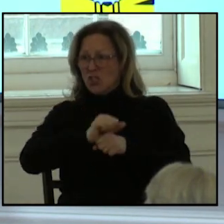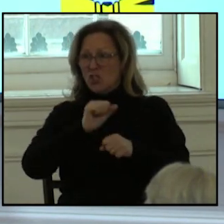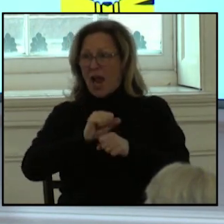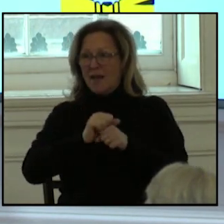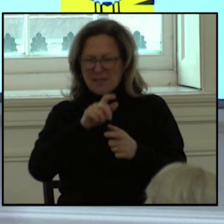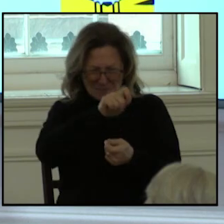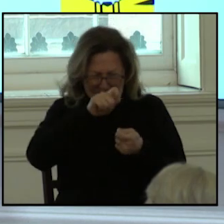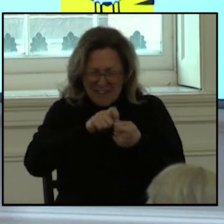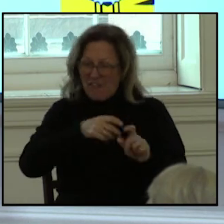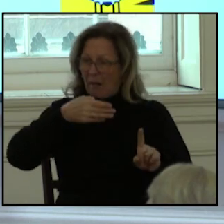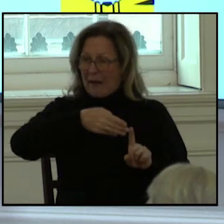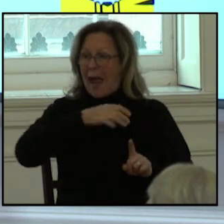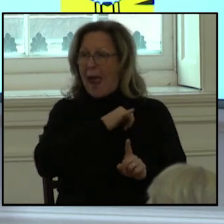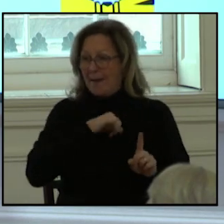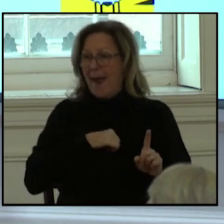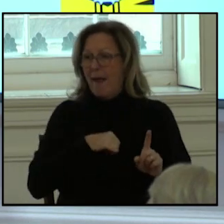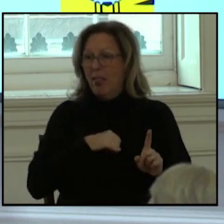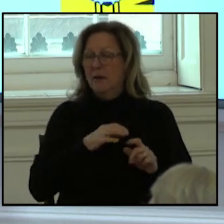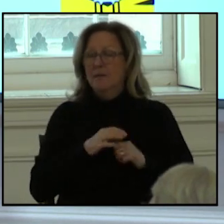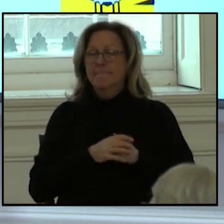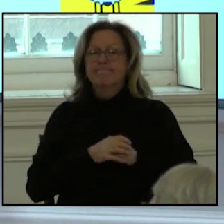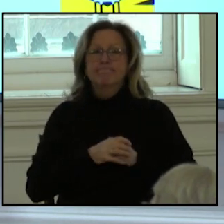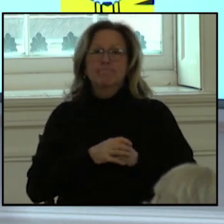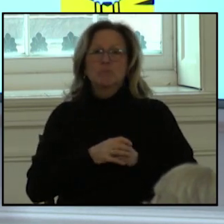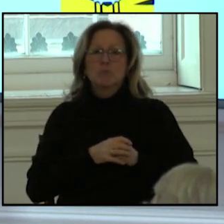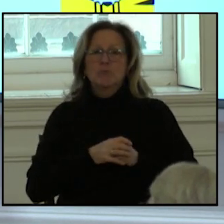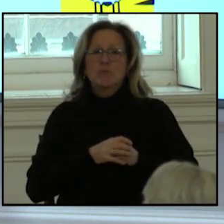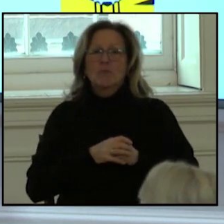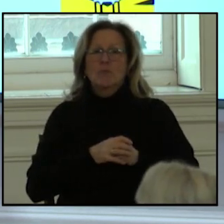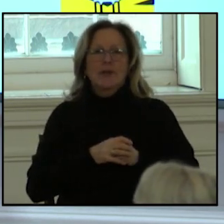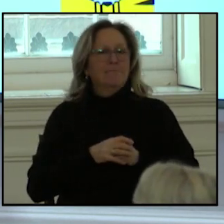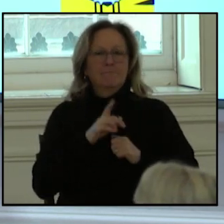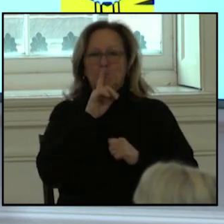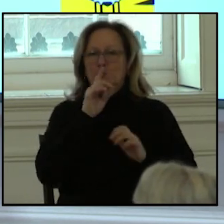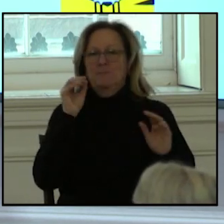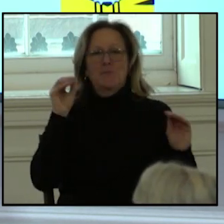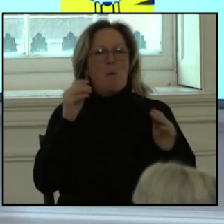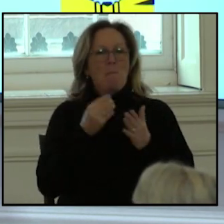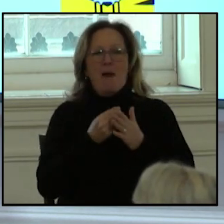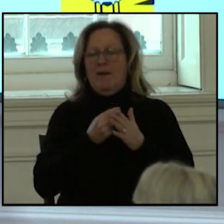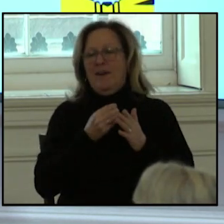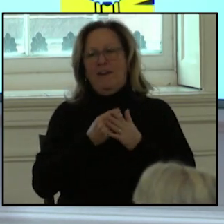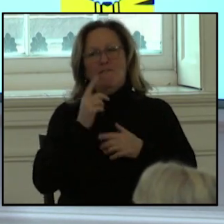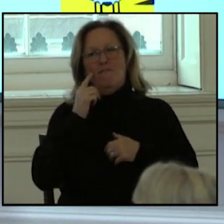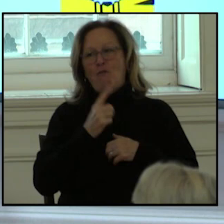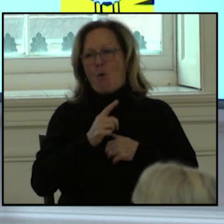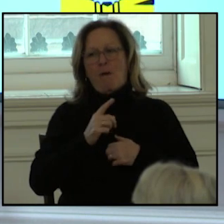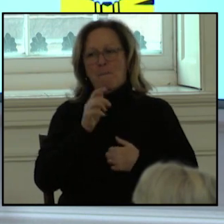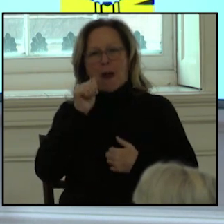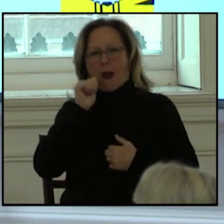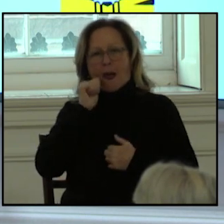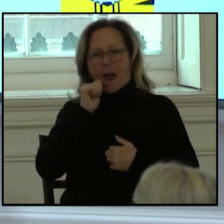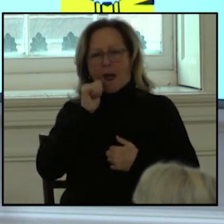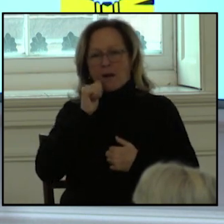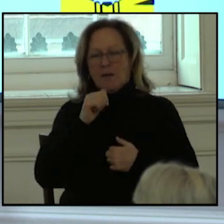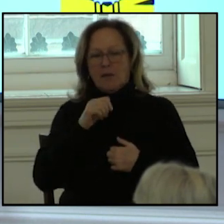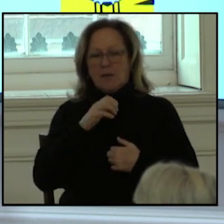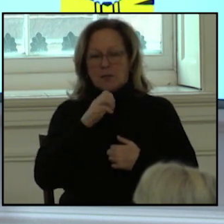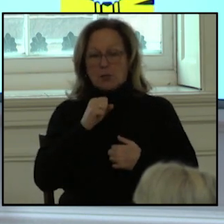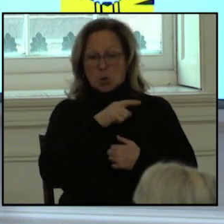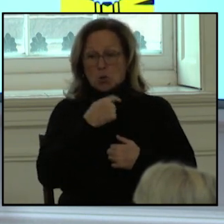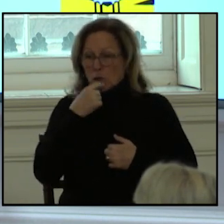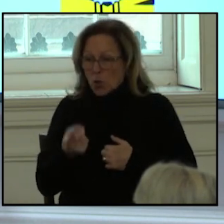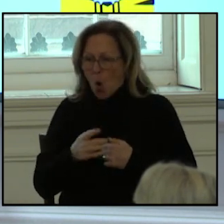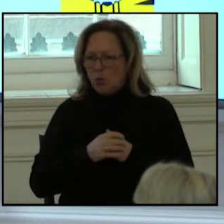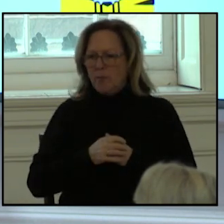Yale University. And there was no money for her to go to college, and that's what she told him. He said, well, what do you want to